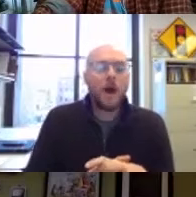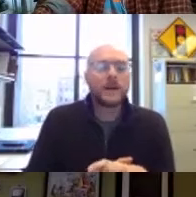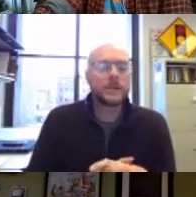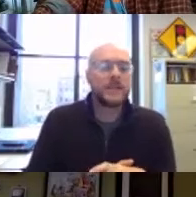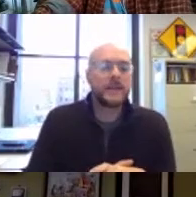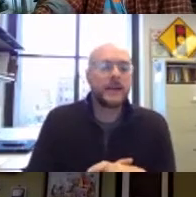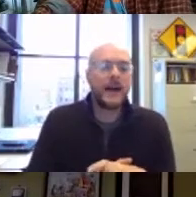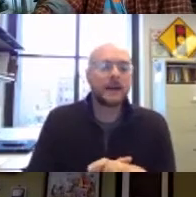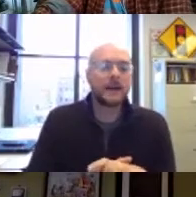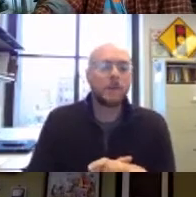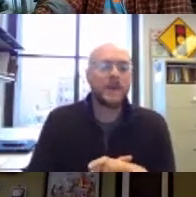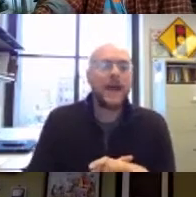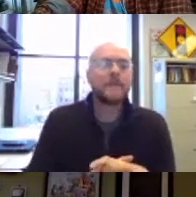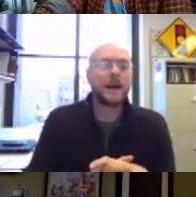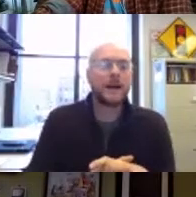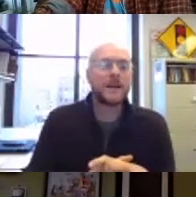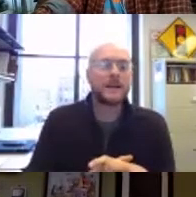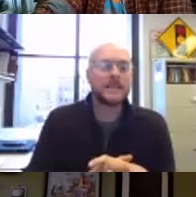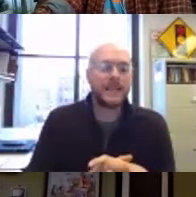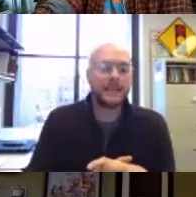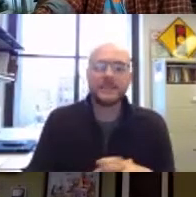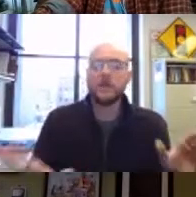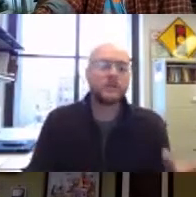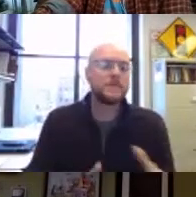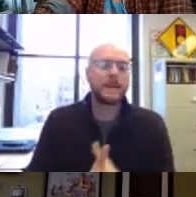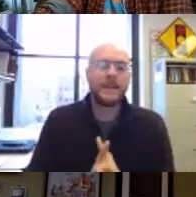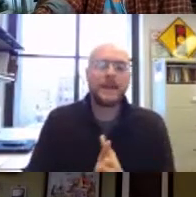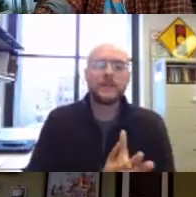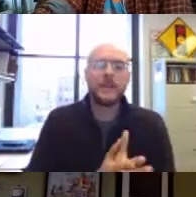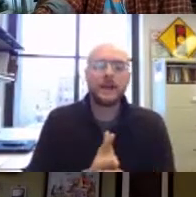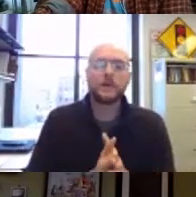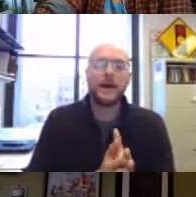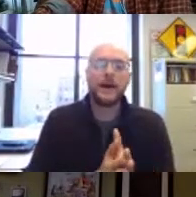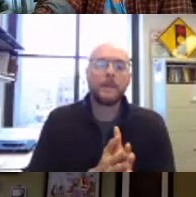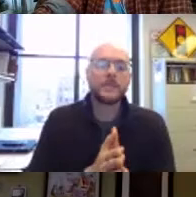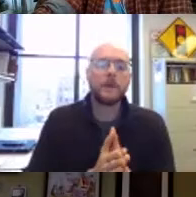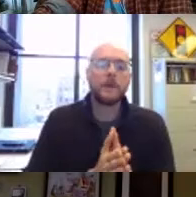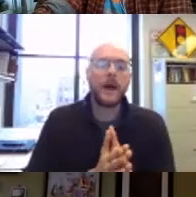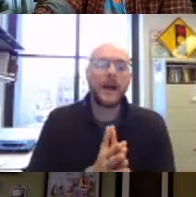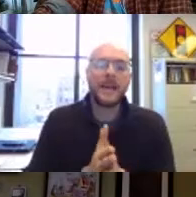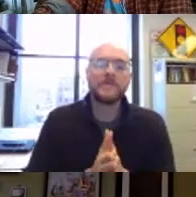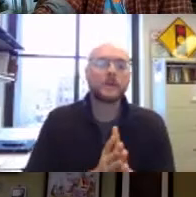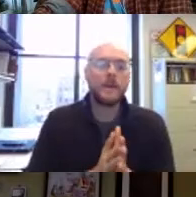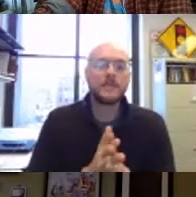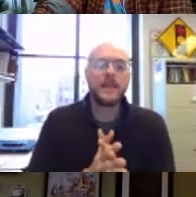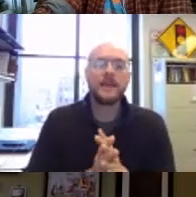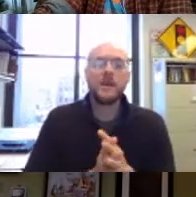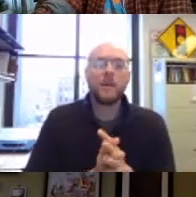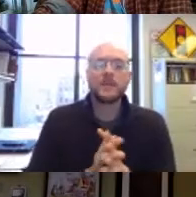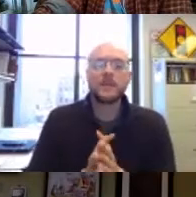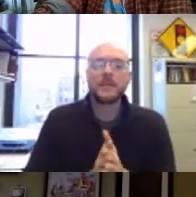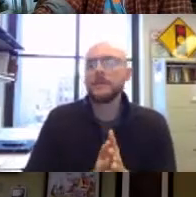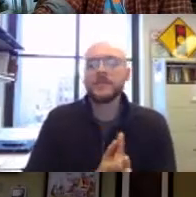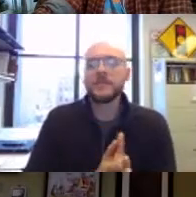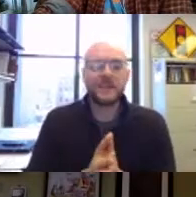What we are interested, or what we have begun designing, and this is only to about a 10% level, and so I can't even promise that